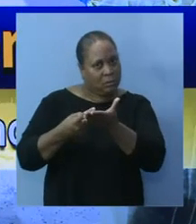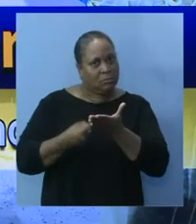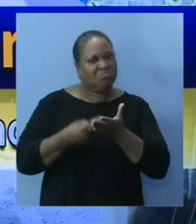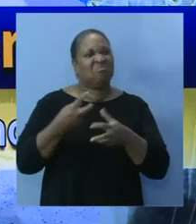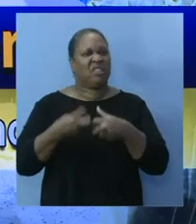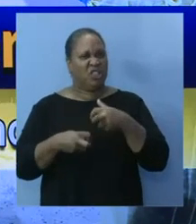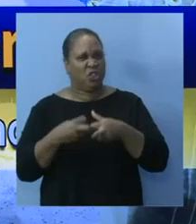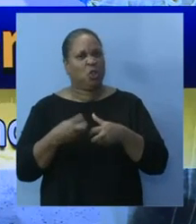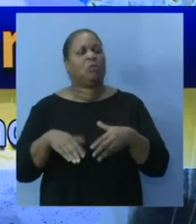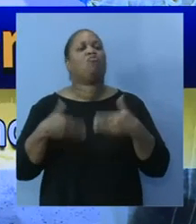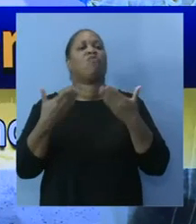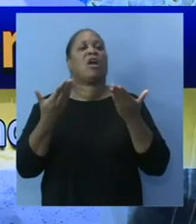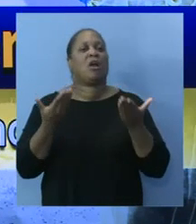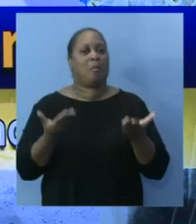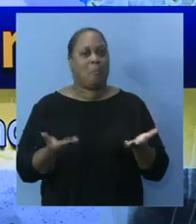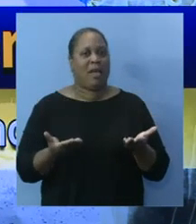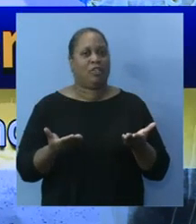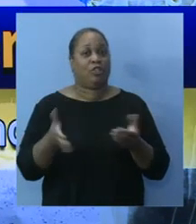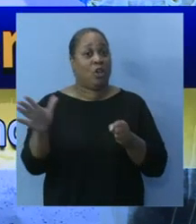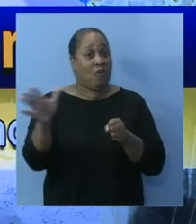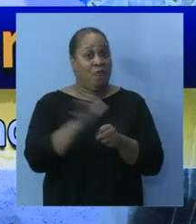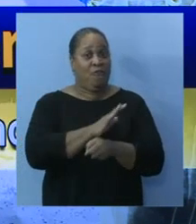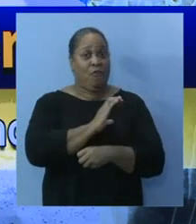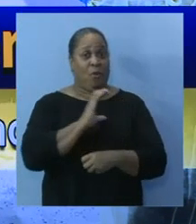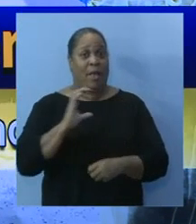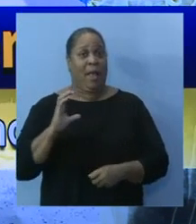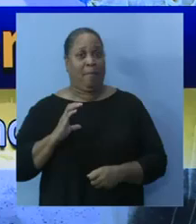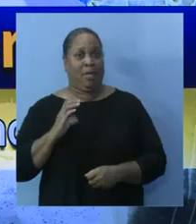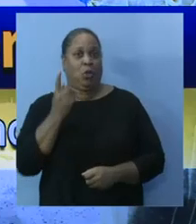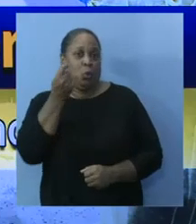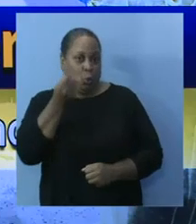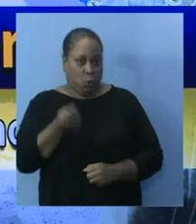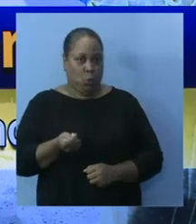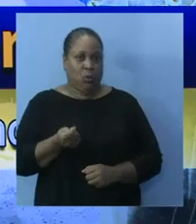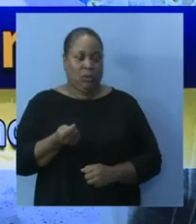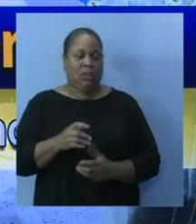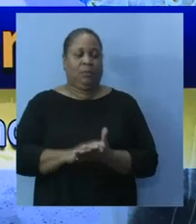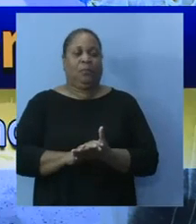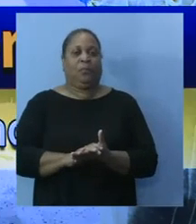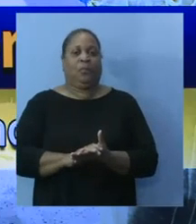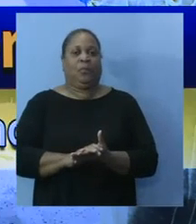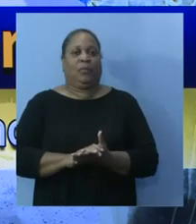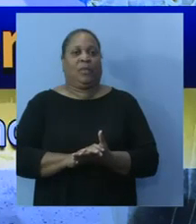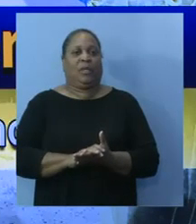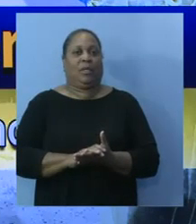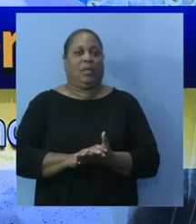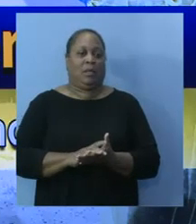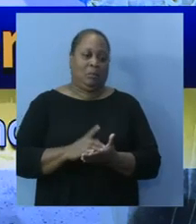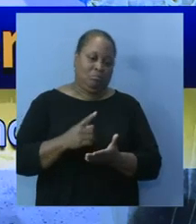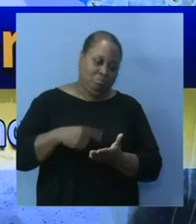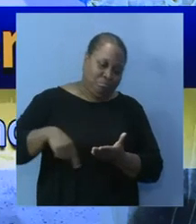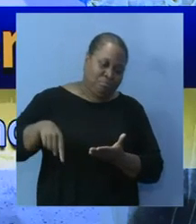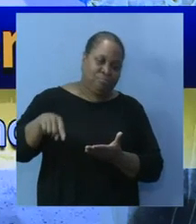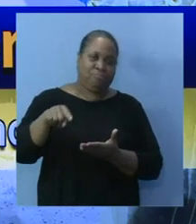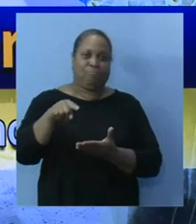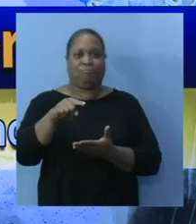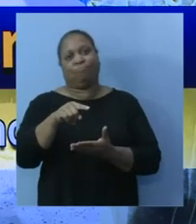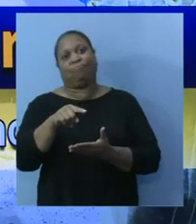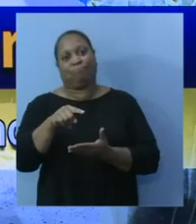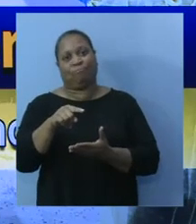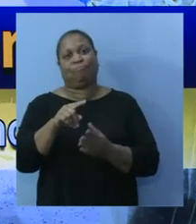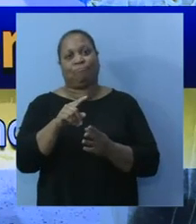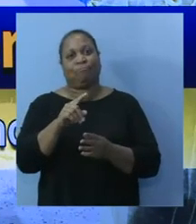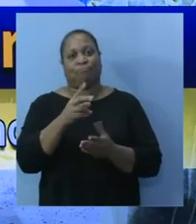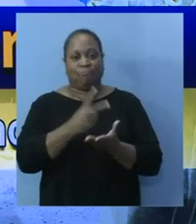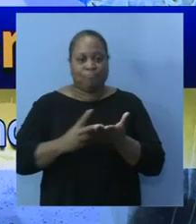and made the recommendation to the full cabinet on Tuesday. So the next cycle of that will be the cabinet